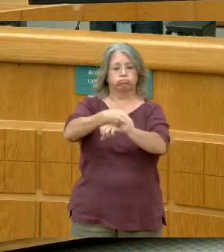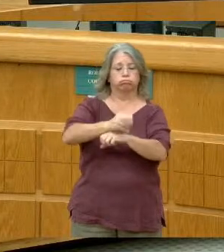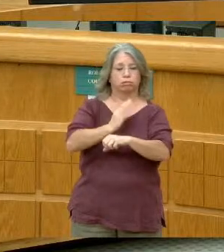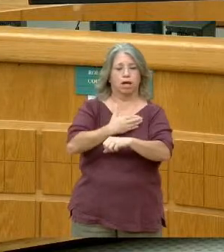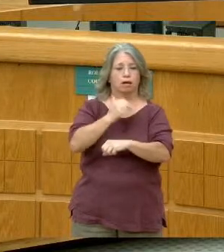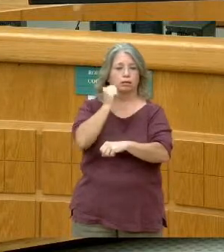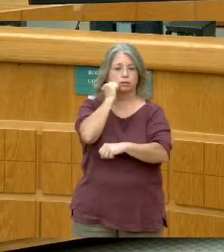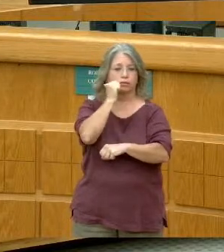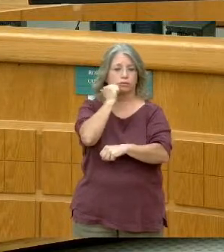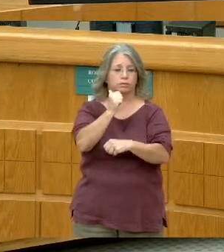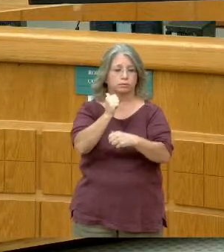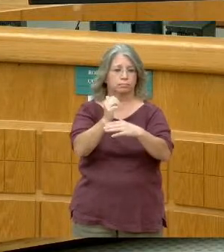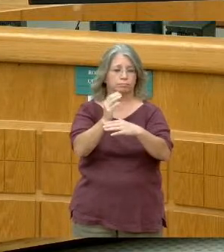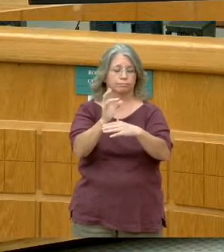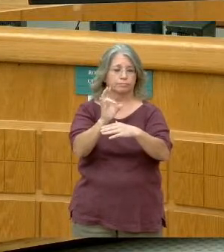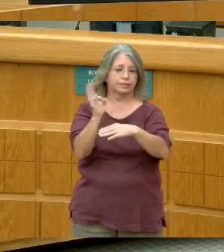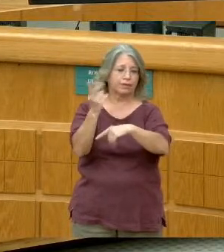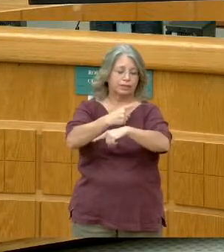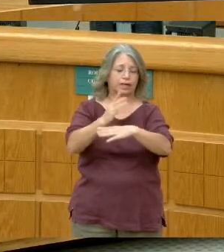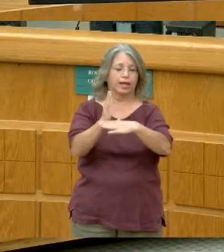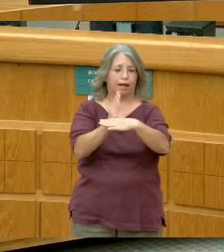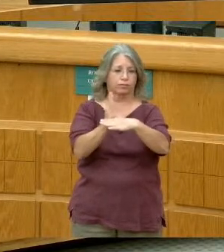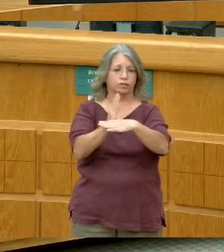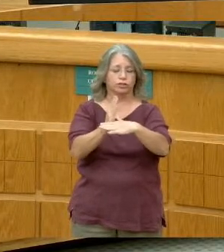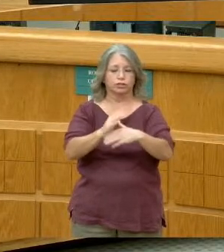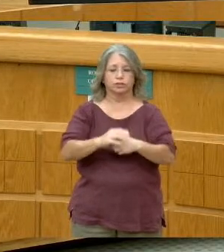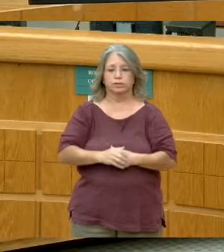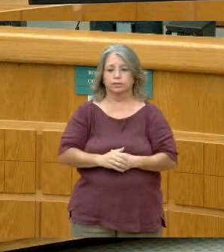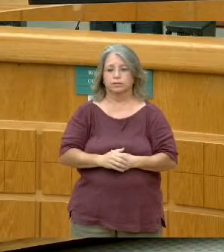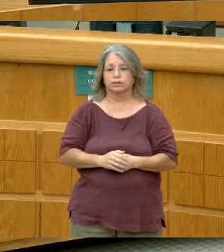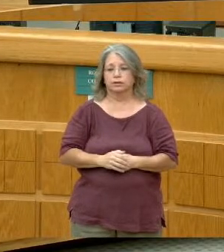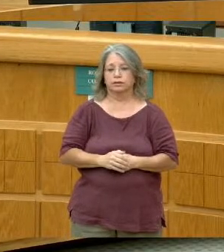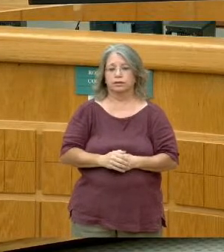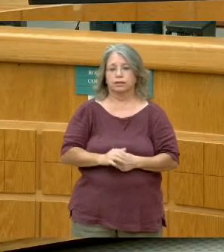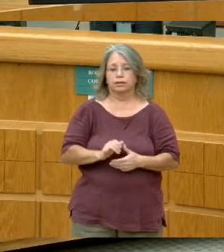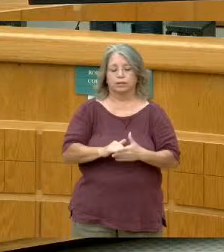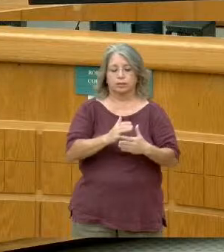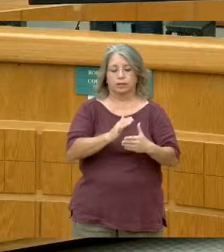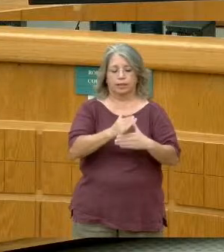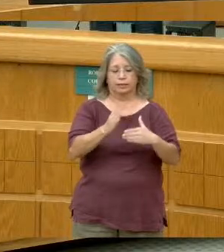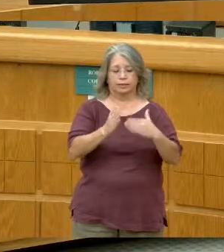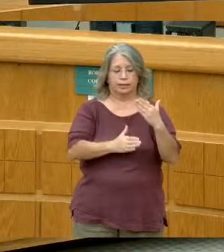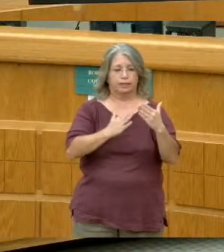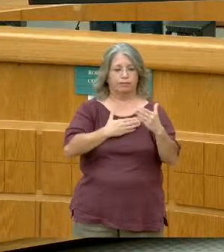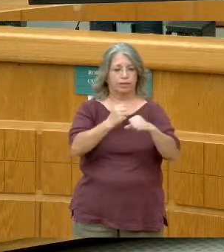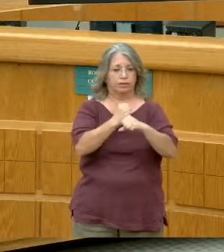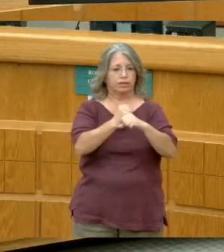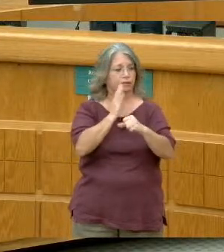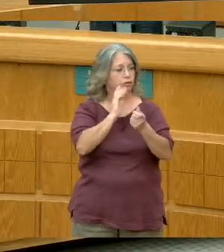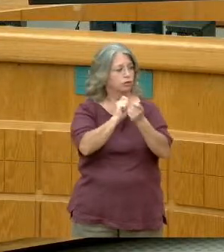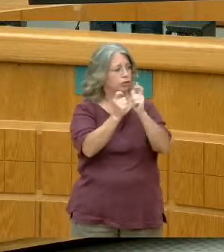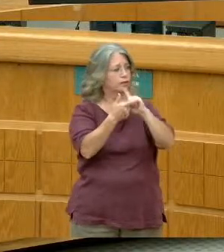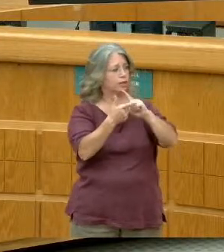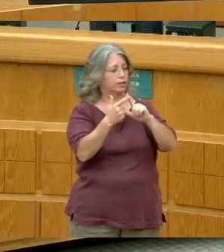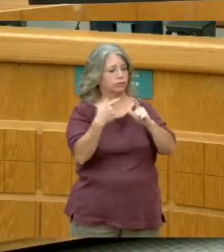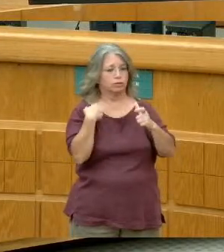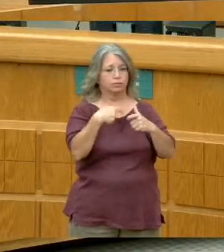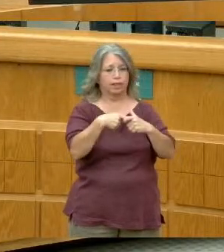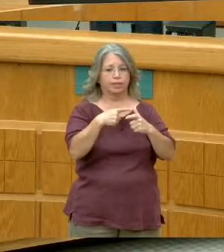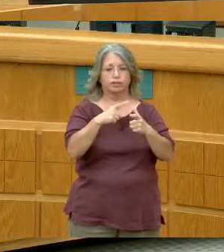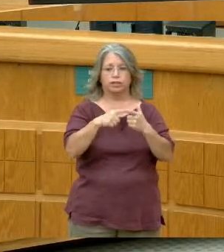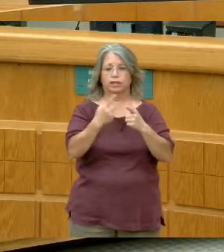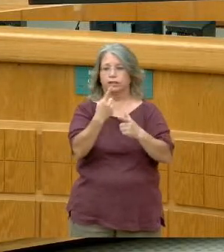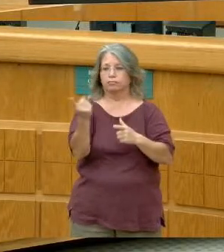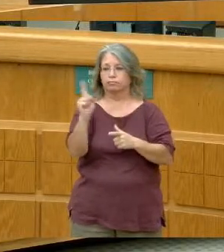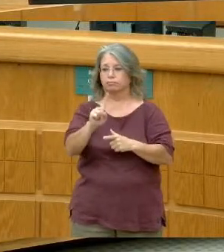Okay, so that concludes the stats on the COVID cases. We're going to get that translated into Spanish, and then Annette is going to